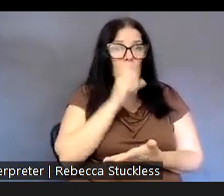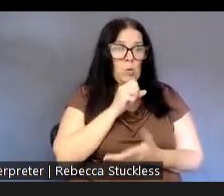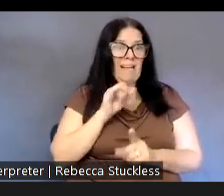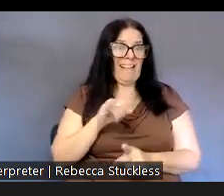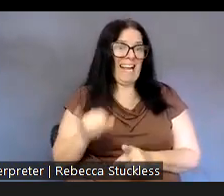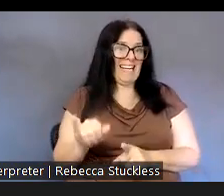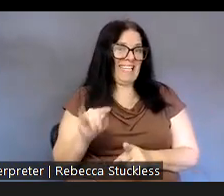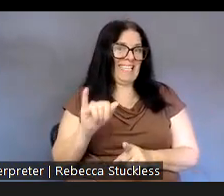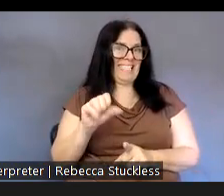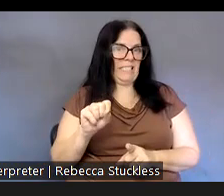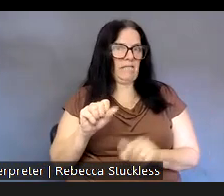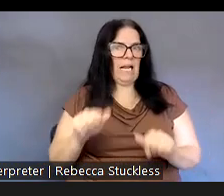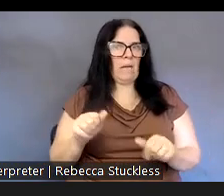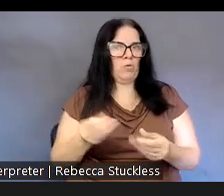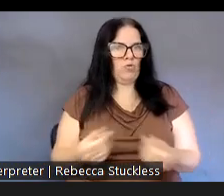or resolvable.